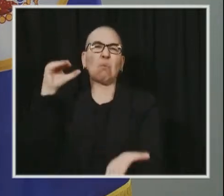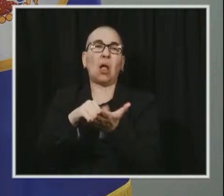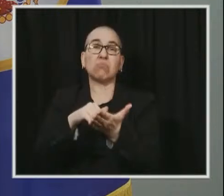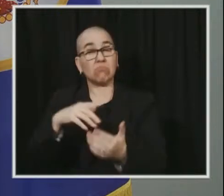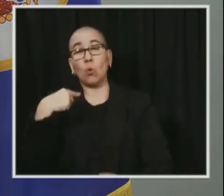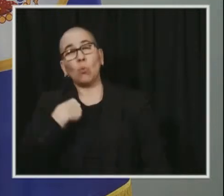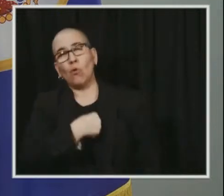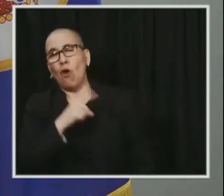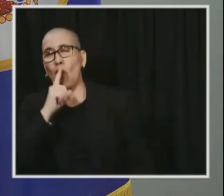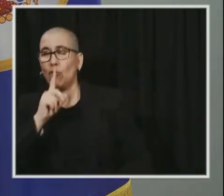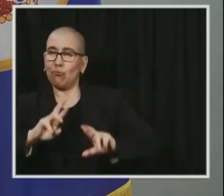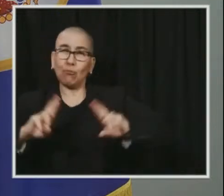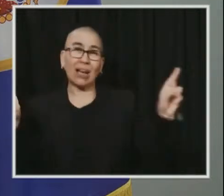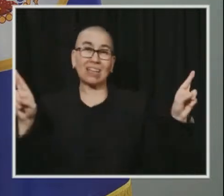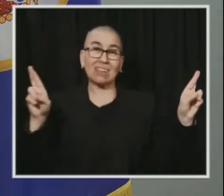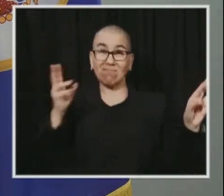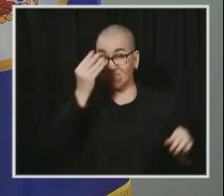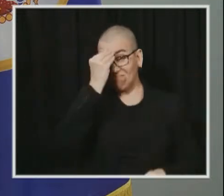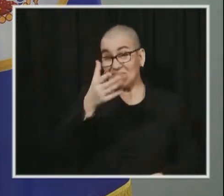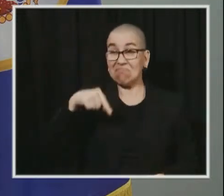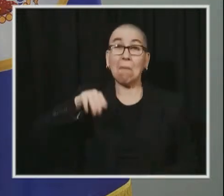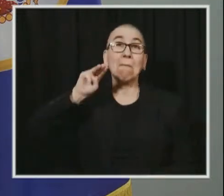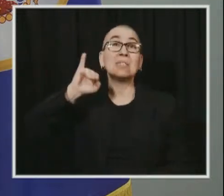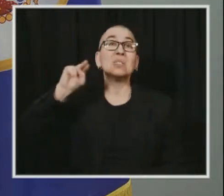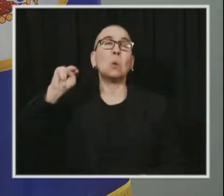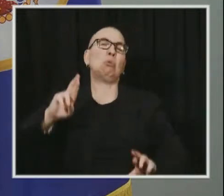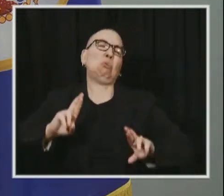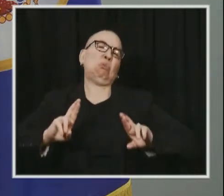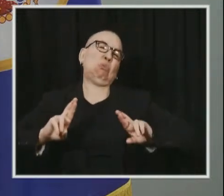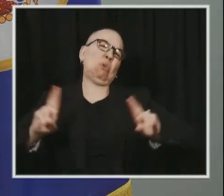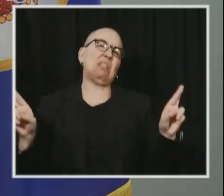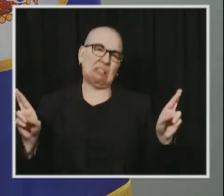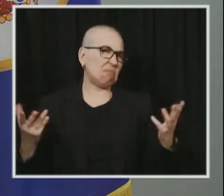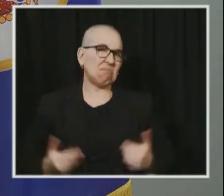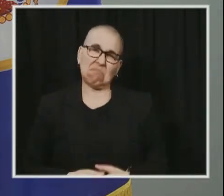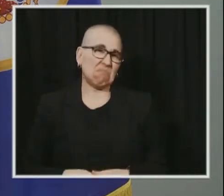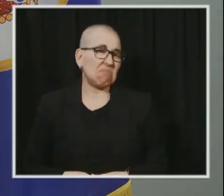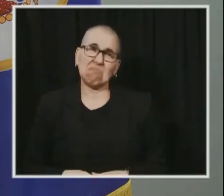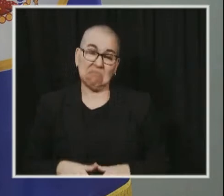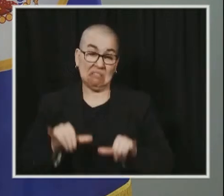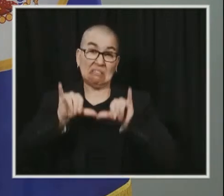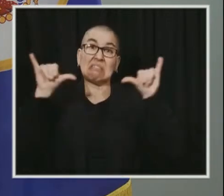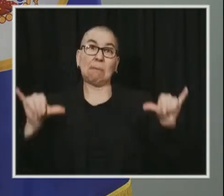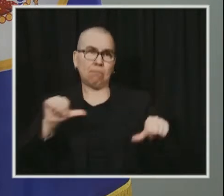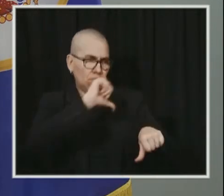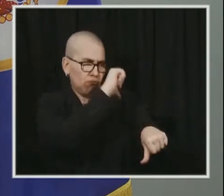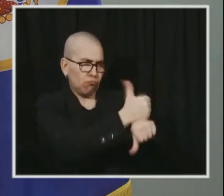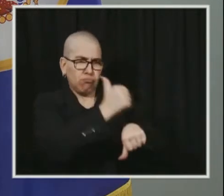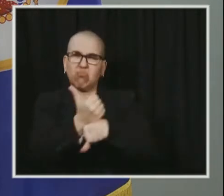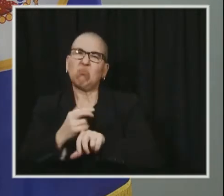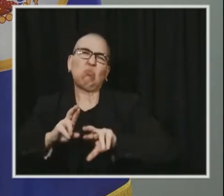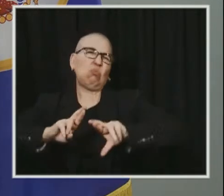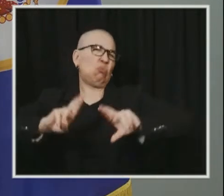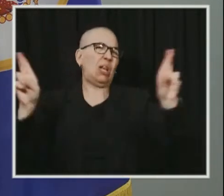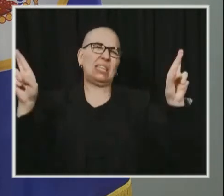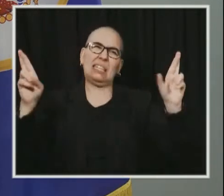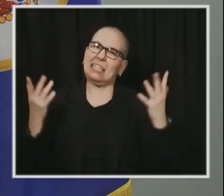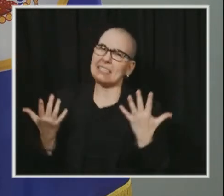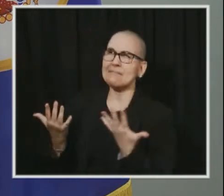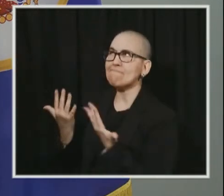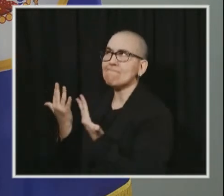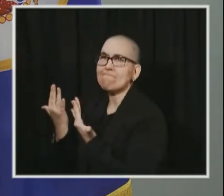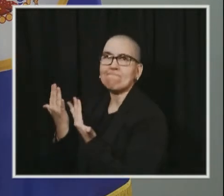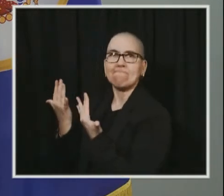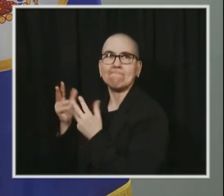as much vaccine as we possibly can get. Our infrastructure is ready, and we will continue to focus on working closely with the state to